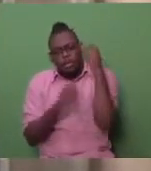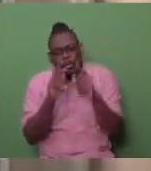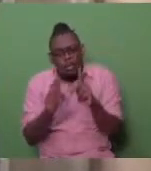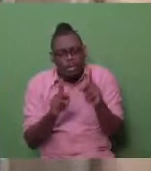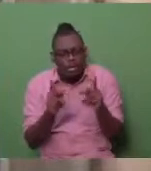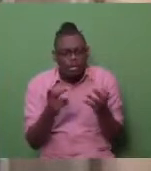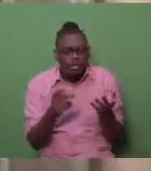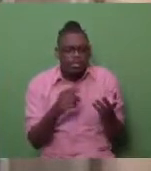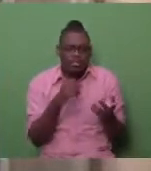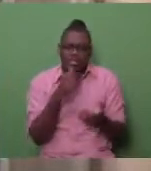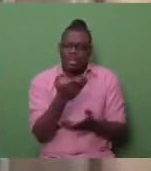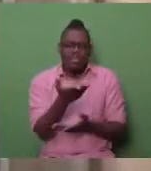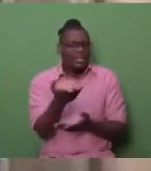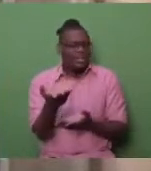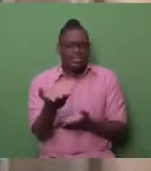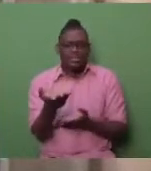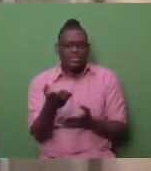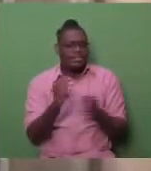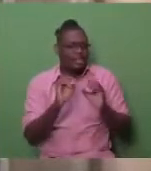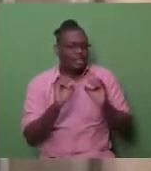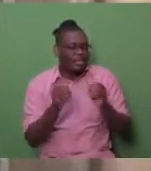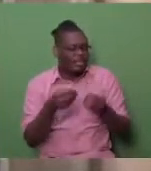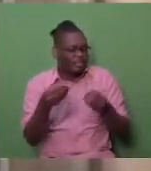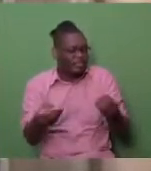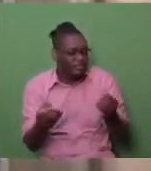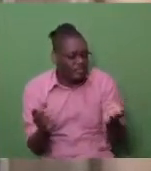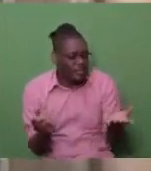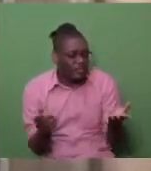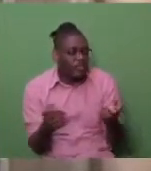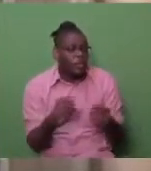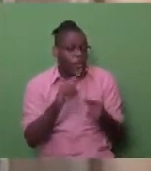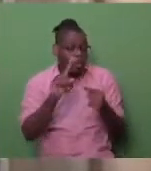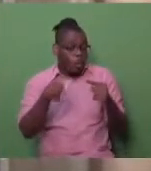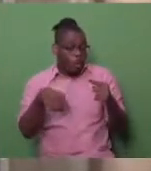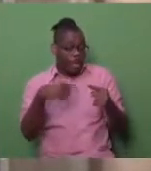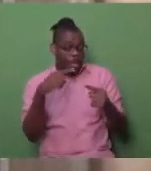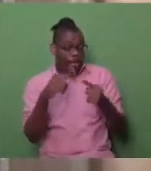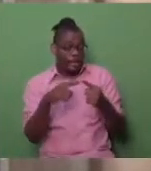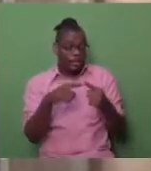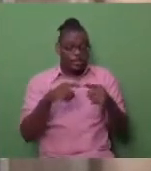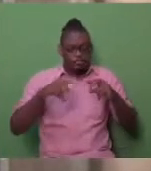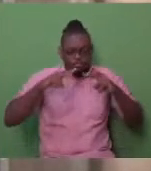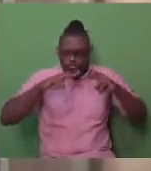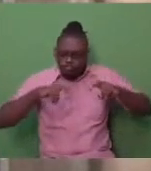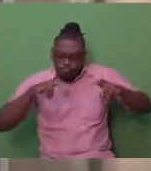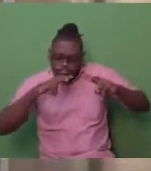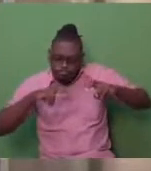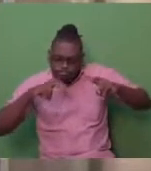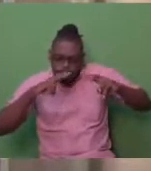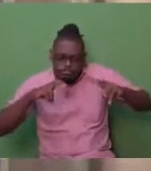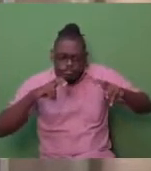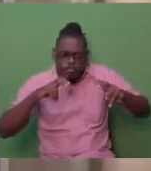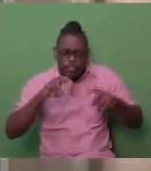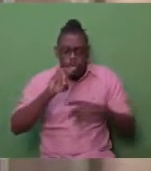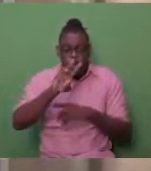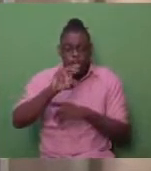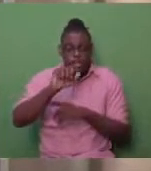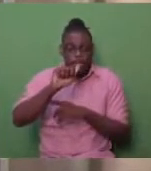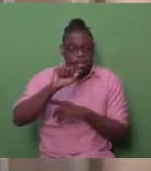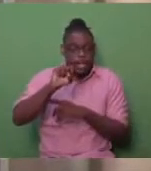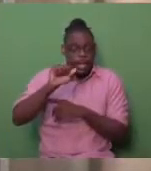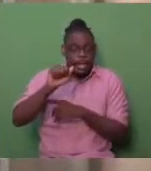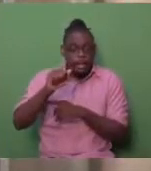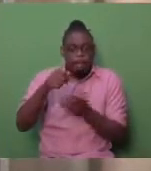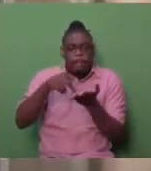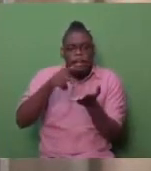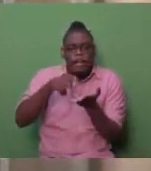Because when the rates are revised, how many of these households will now have a bill over $300 and therefore